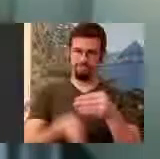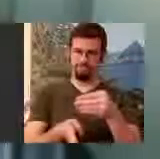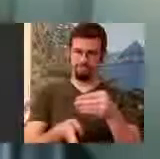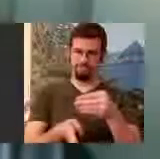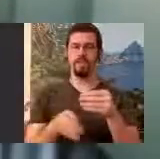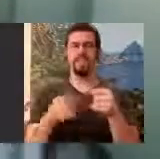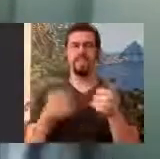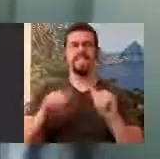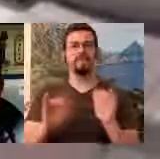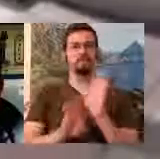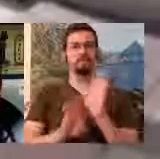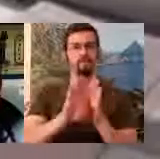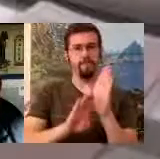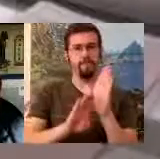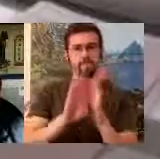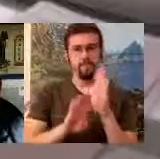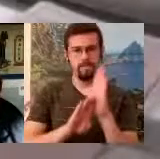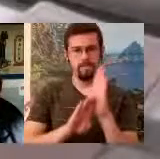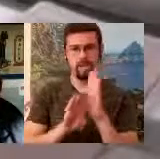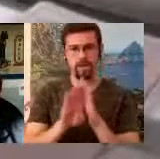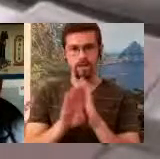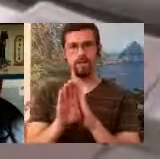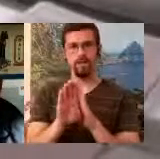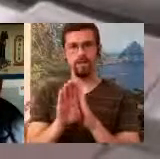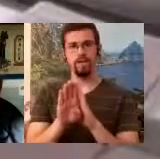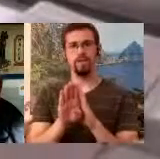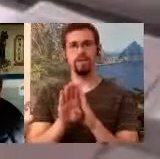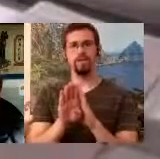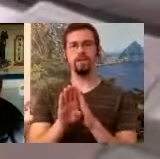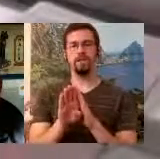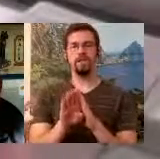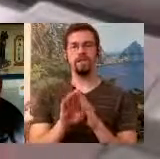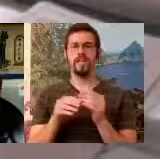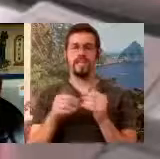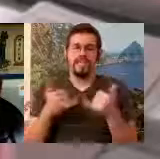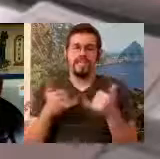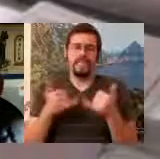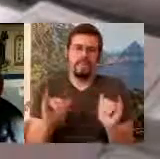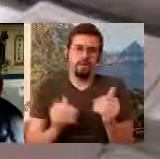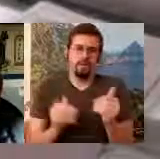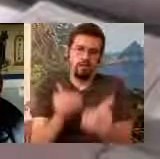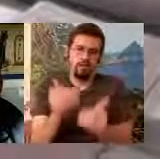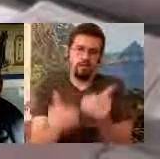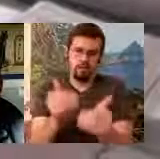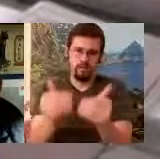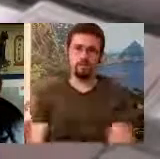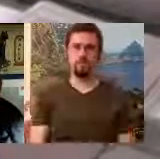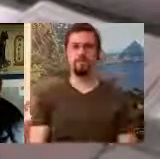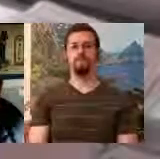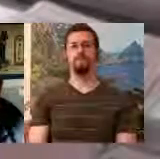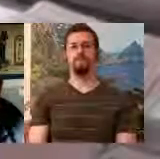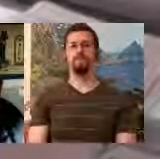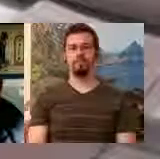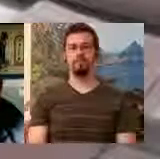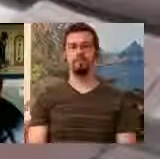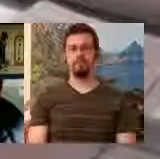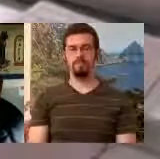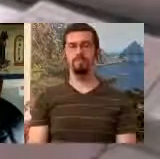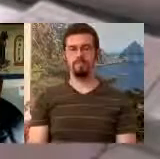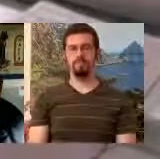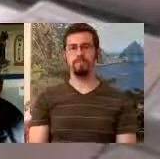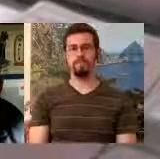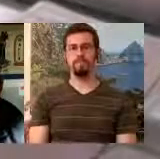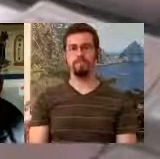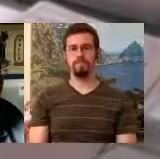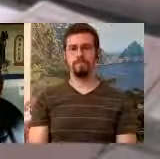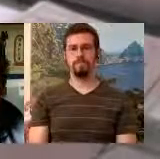development. Oh, of course, that's totally understandable. You're just sharing with us what you've started. It's wonderful. And congratulations on how far you've